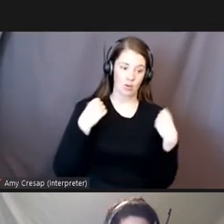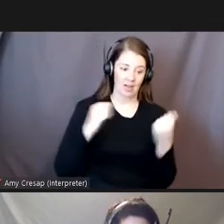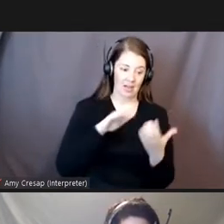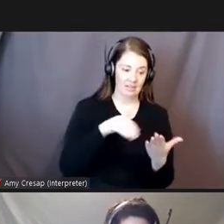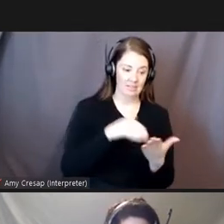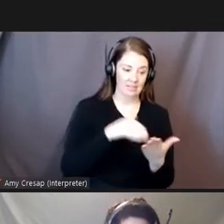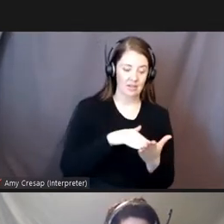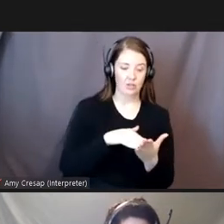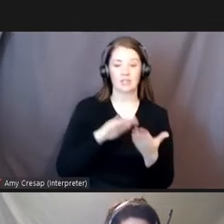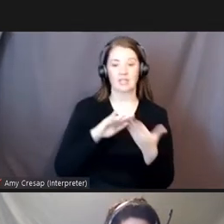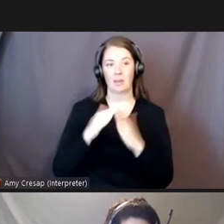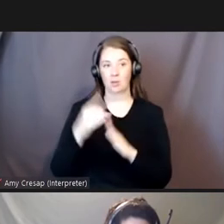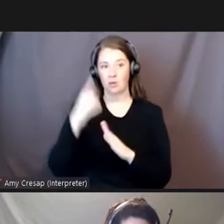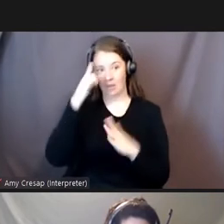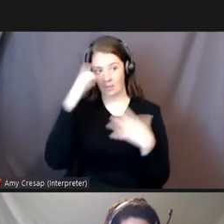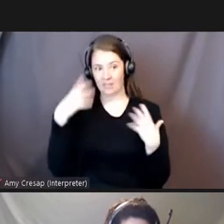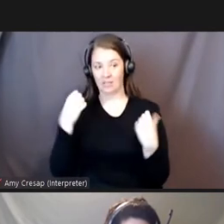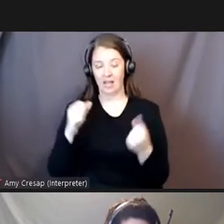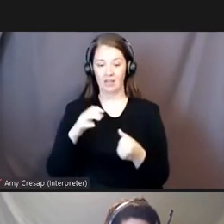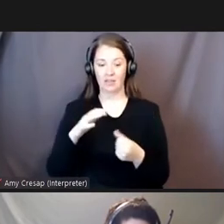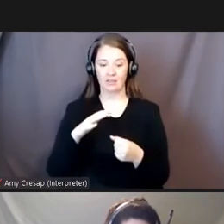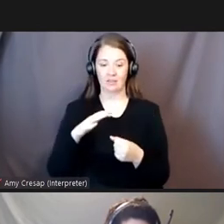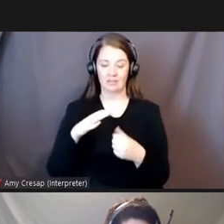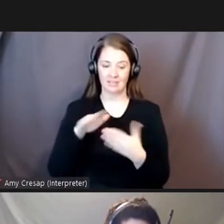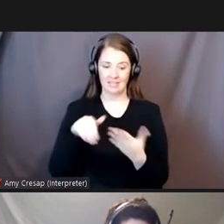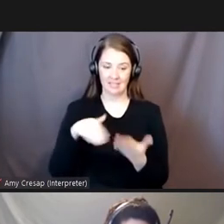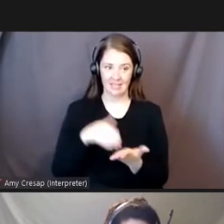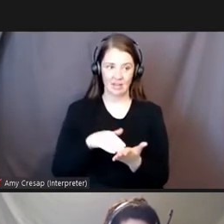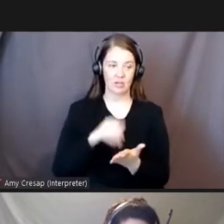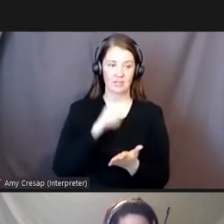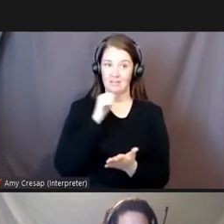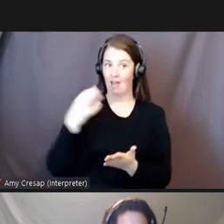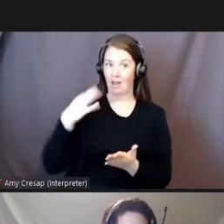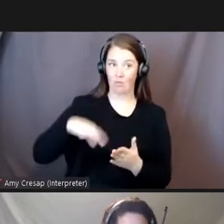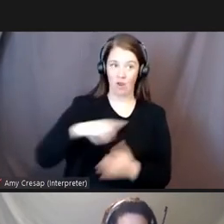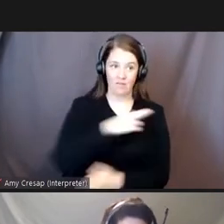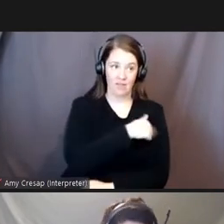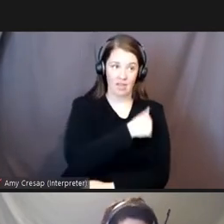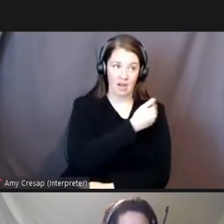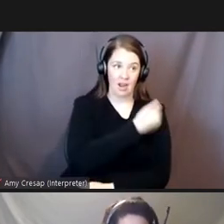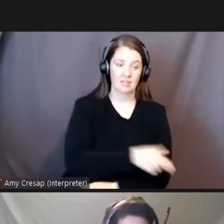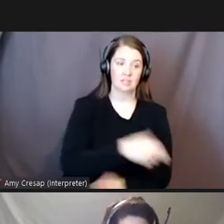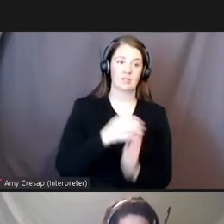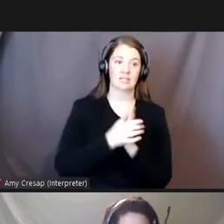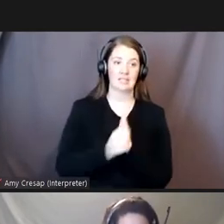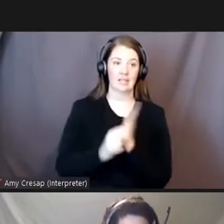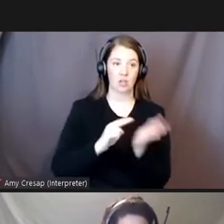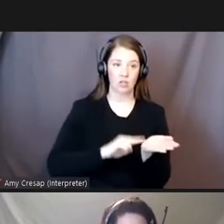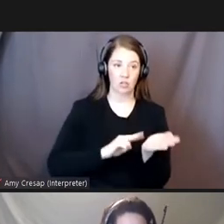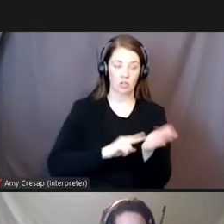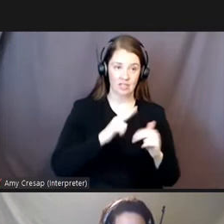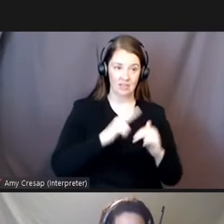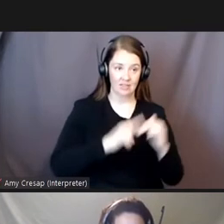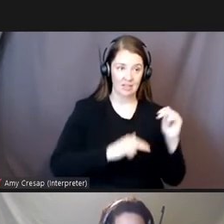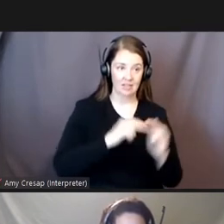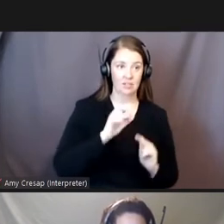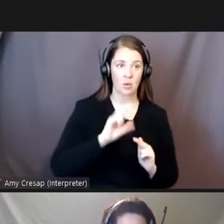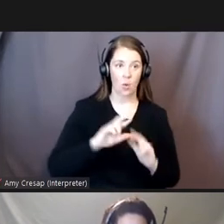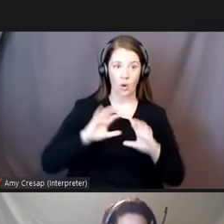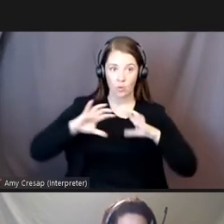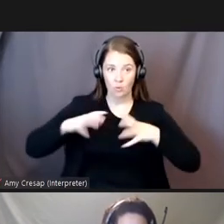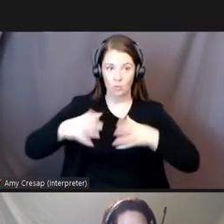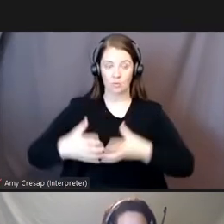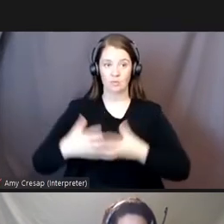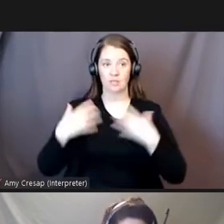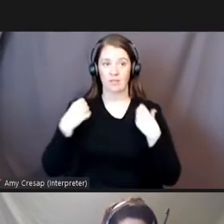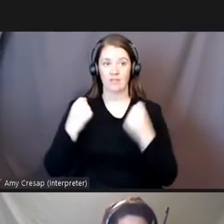centers, not-for-profit hospitals, rural health clinics, skilled nursing facilities, or consortia of healthcare providers